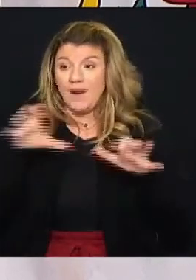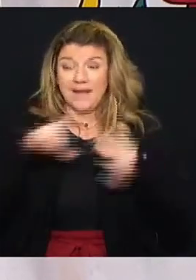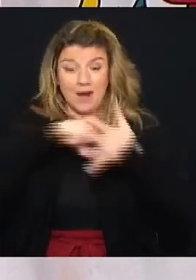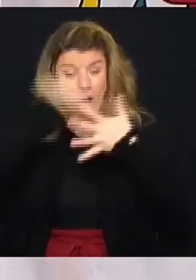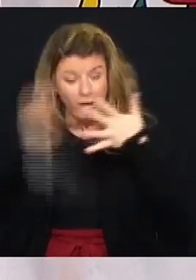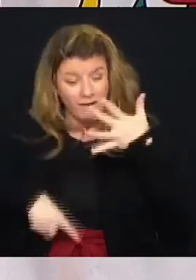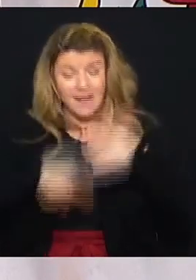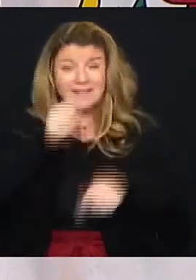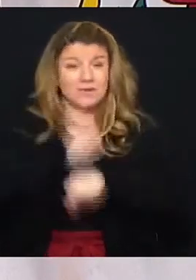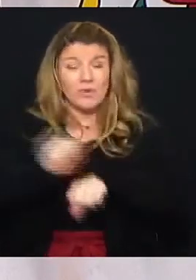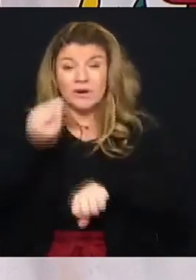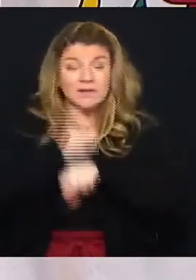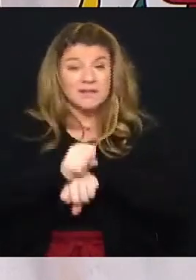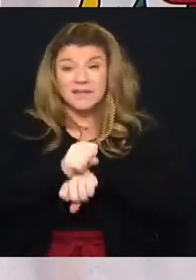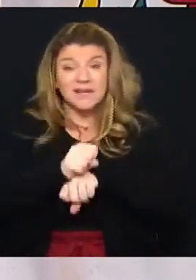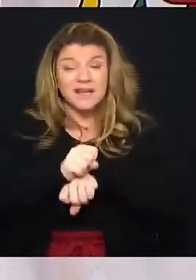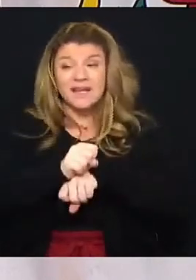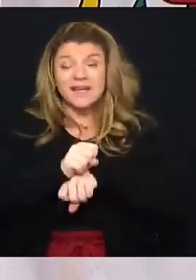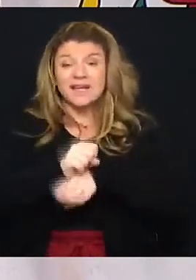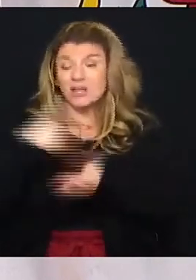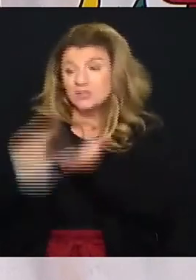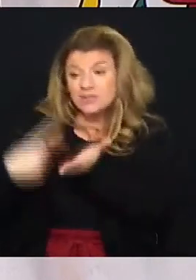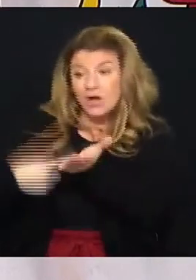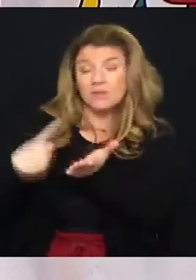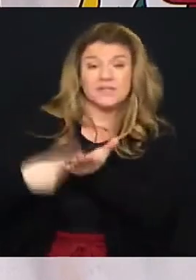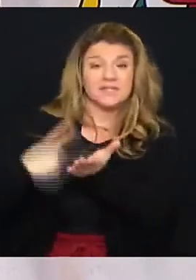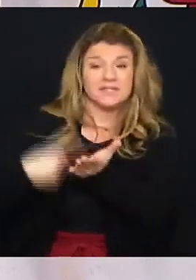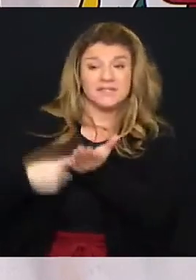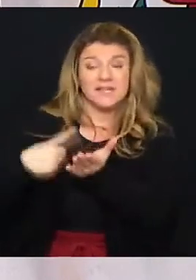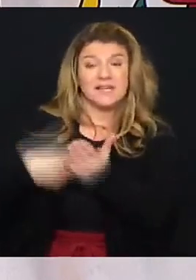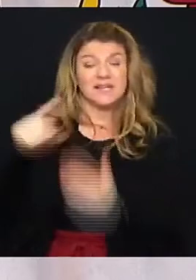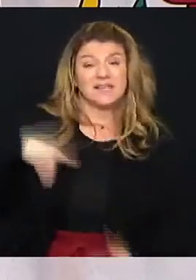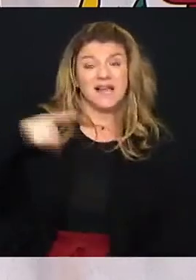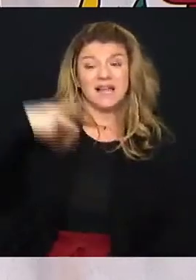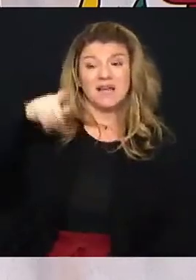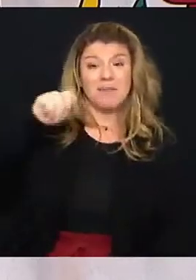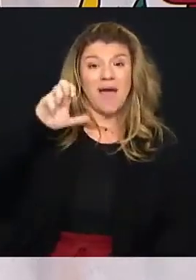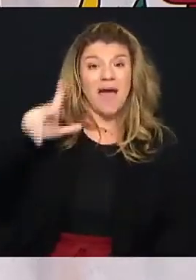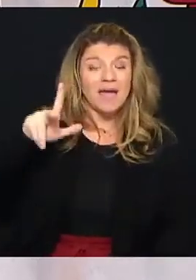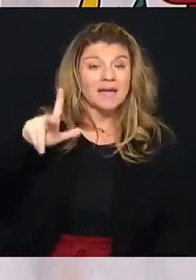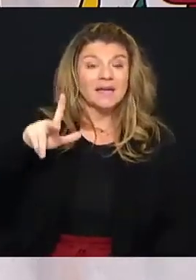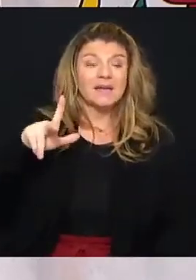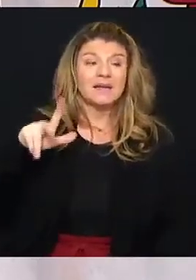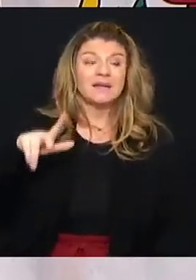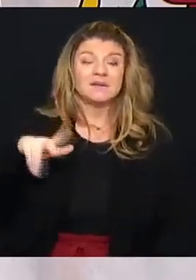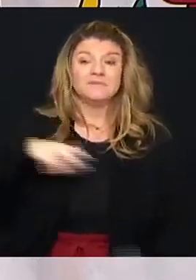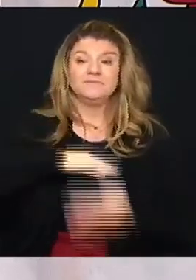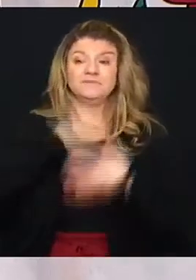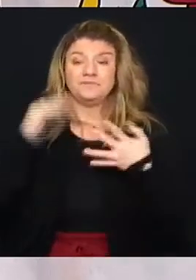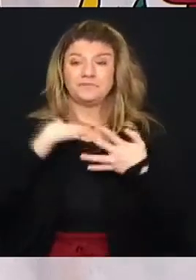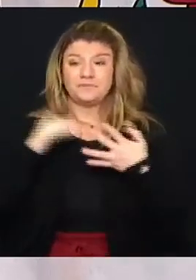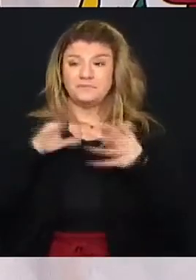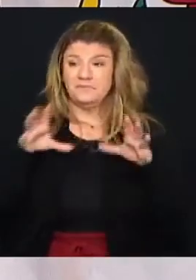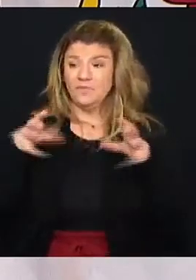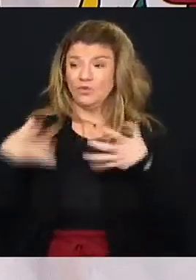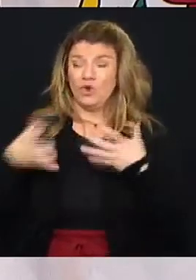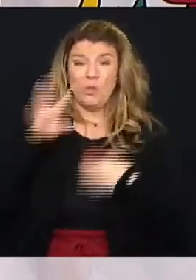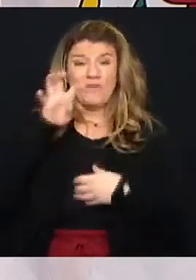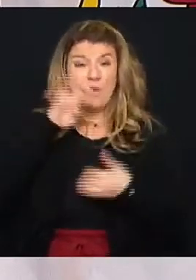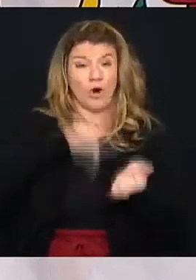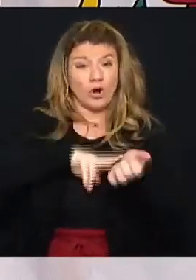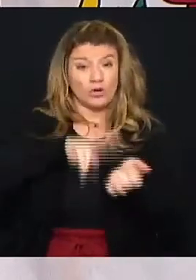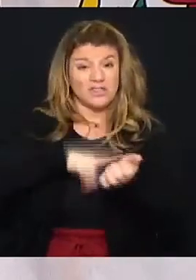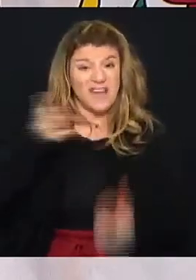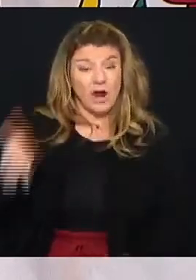work, you know, in consulting with Delegate Pack and a group of 400 nurses